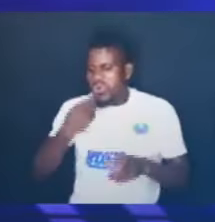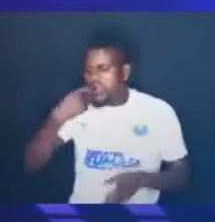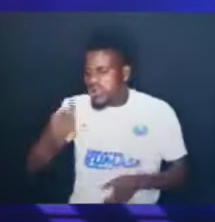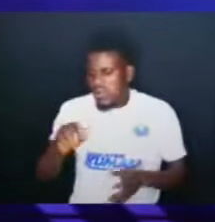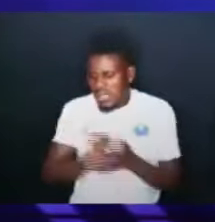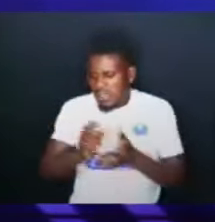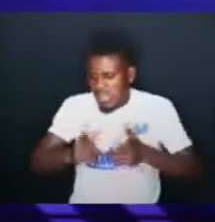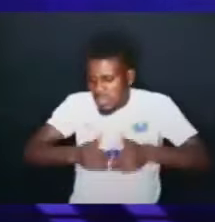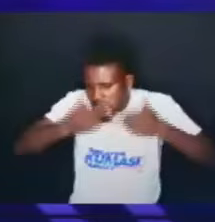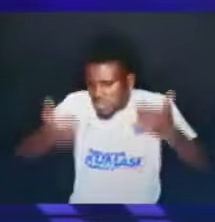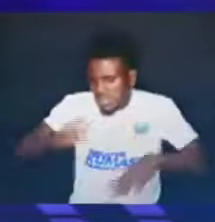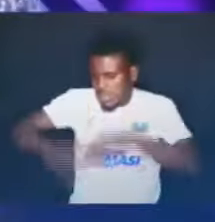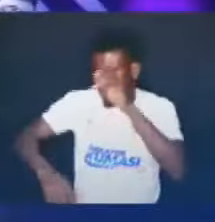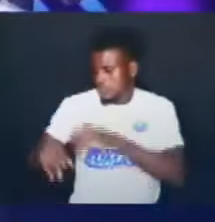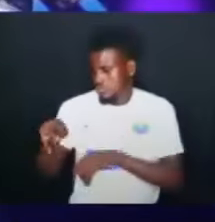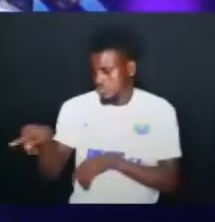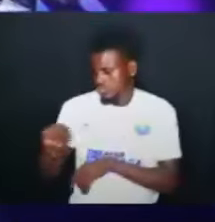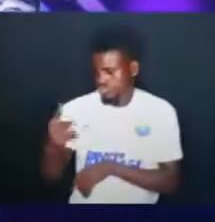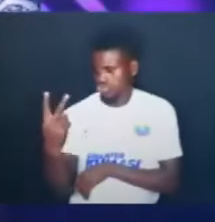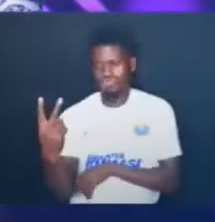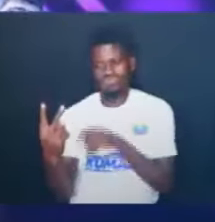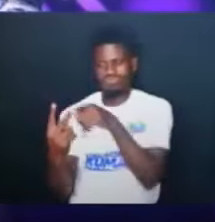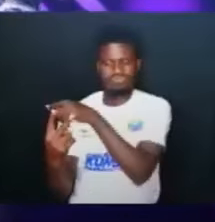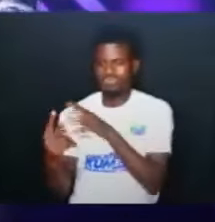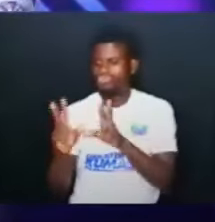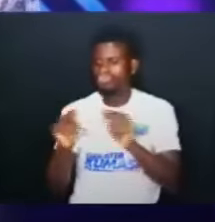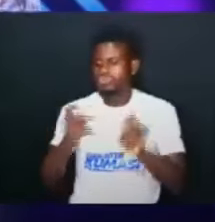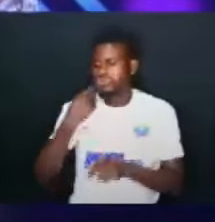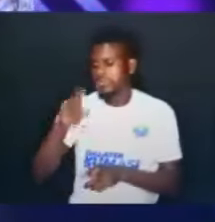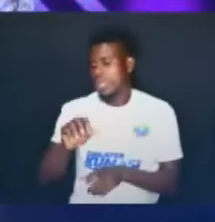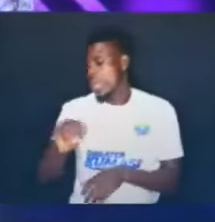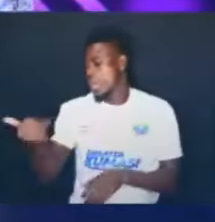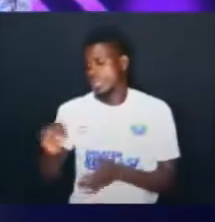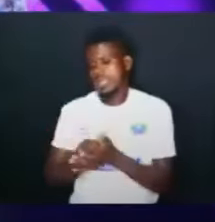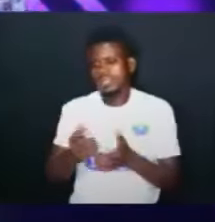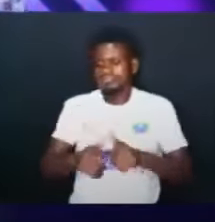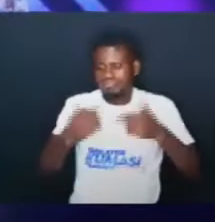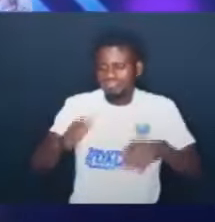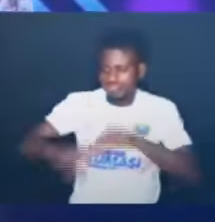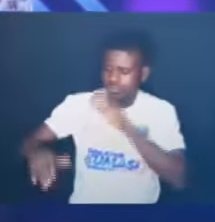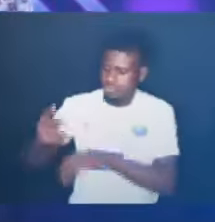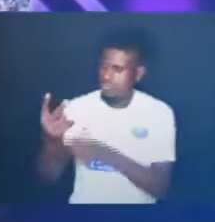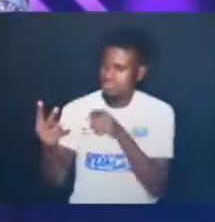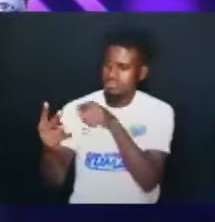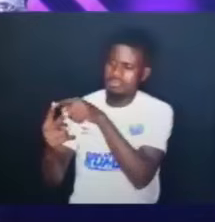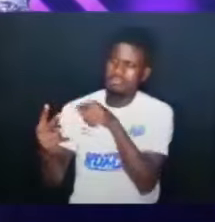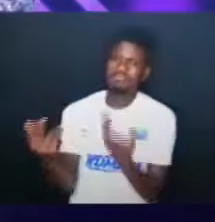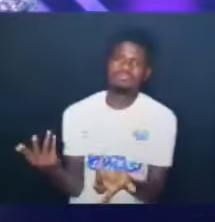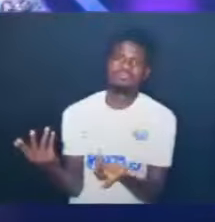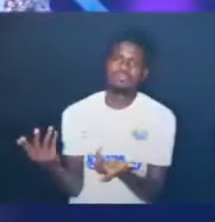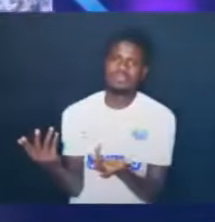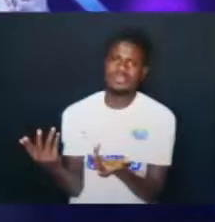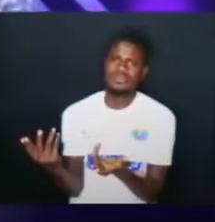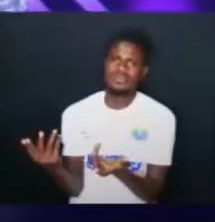than these two. Na idiasaba akono se ye tosumienu nie do yonko se won ho emransim